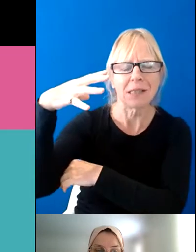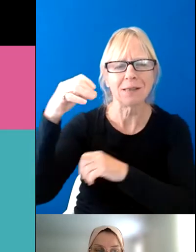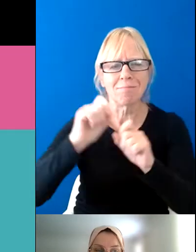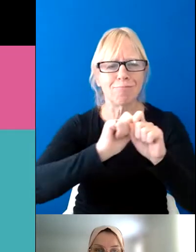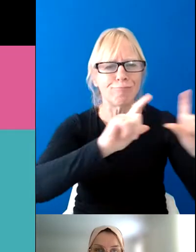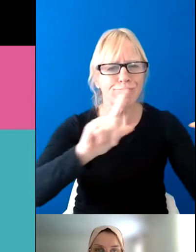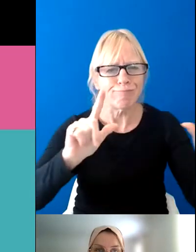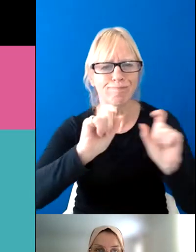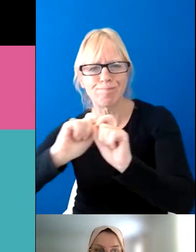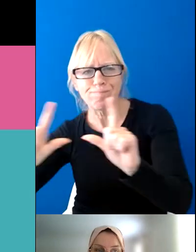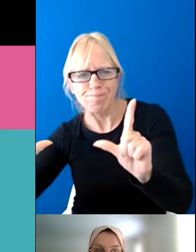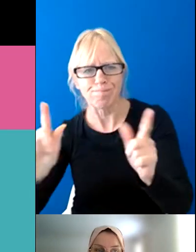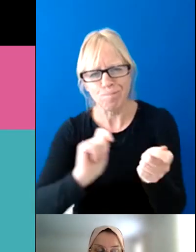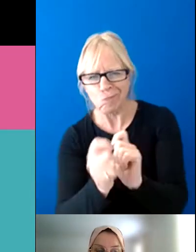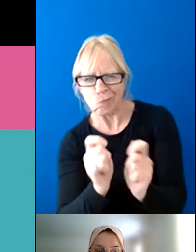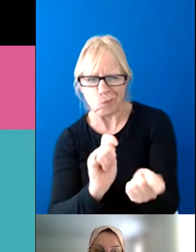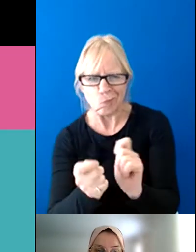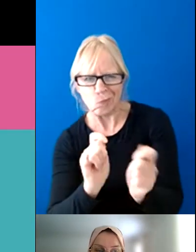will.